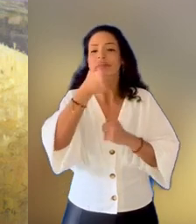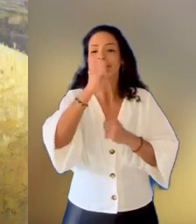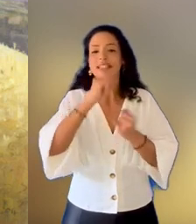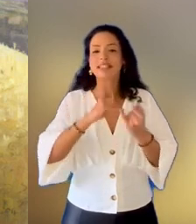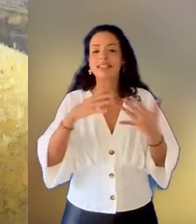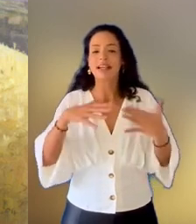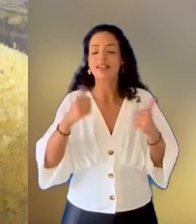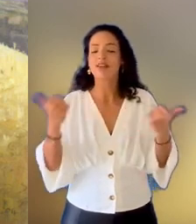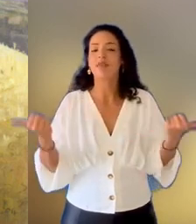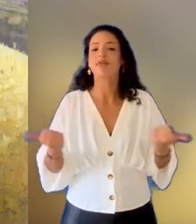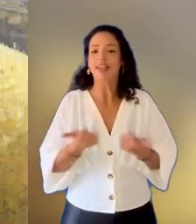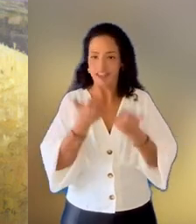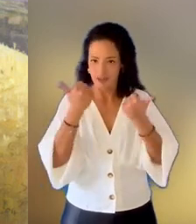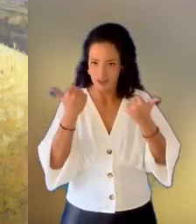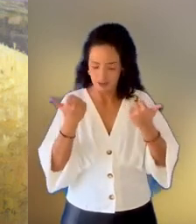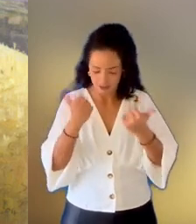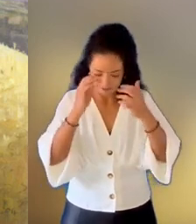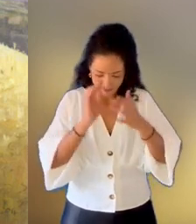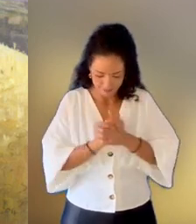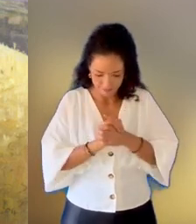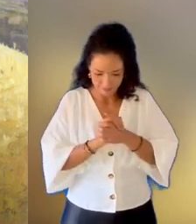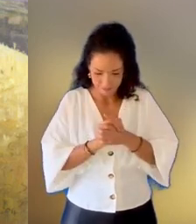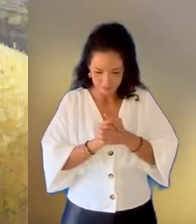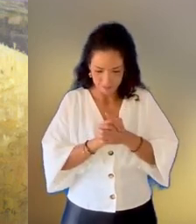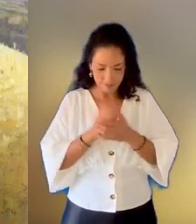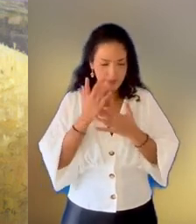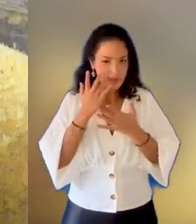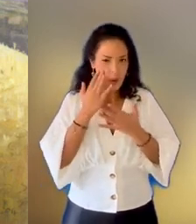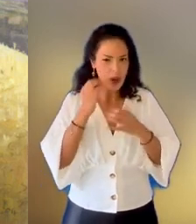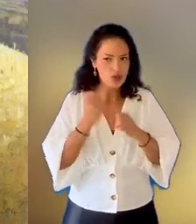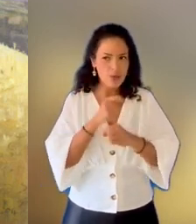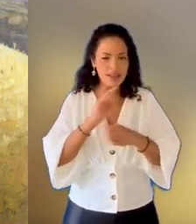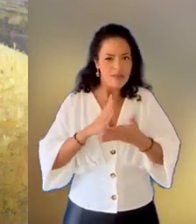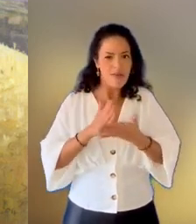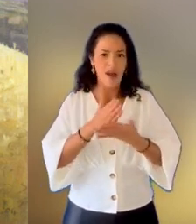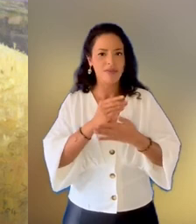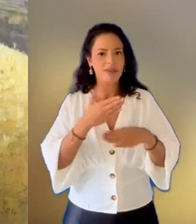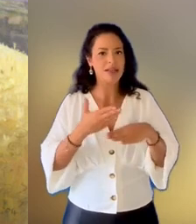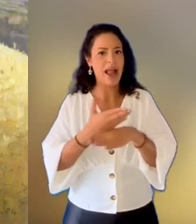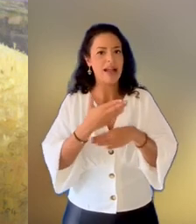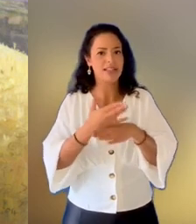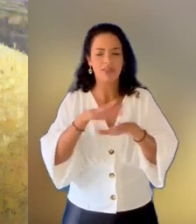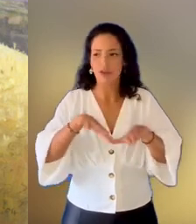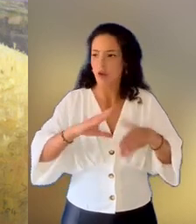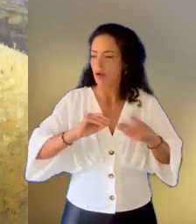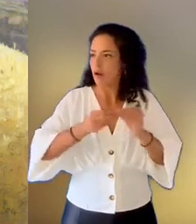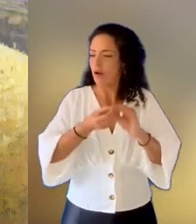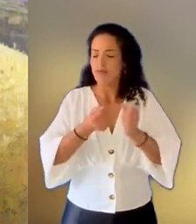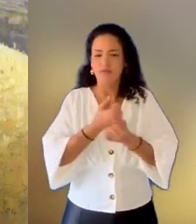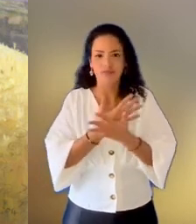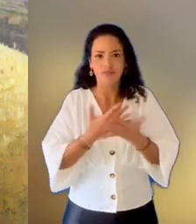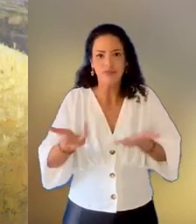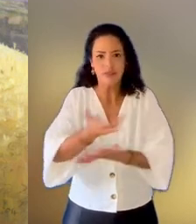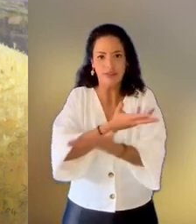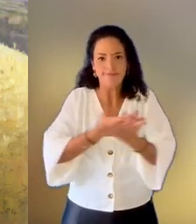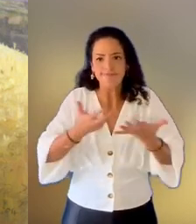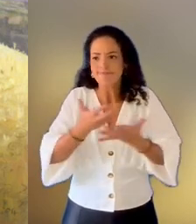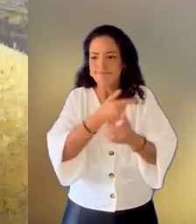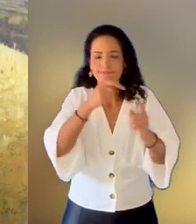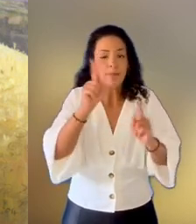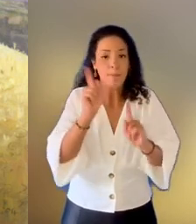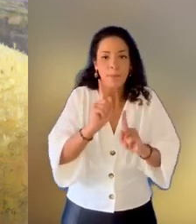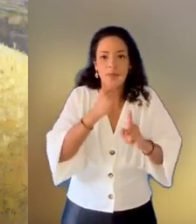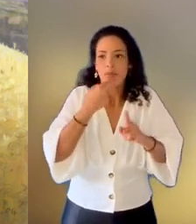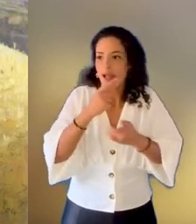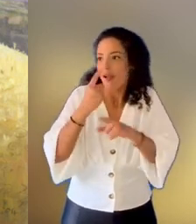60 seconds complete. When initiated live, this activity always generates much discussion as participants share their observations